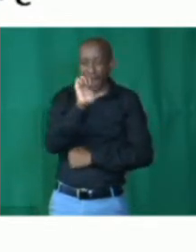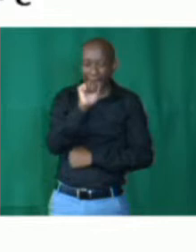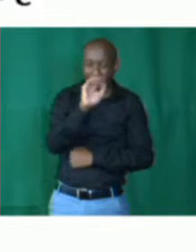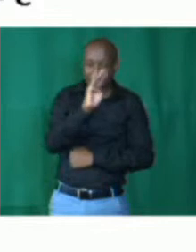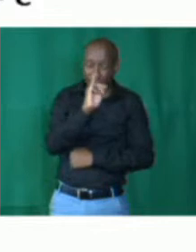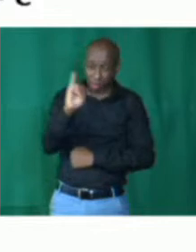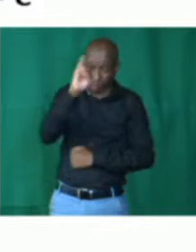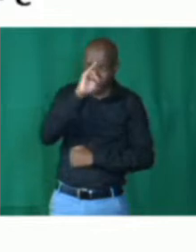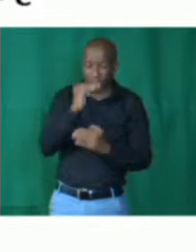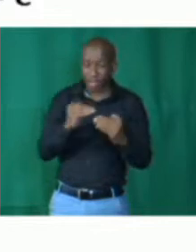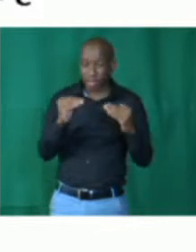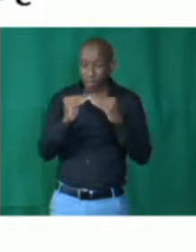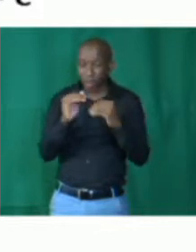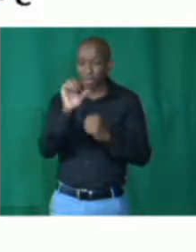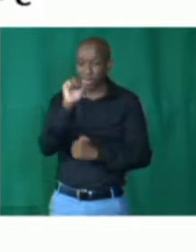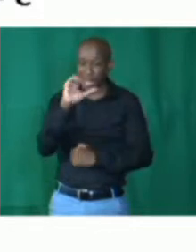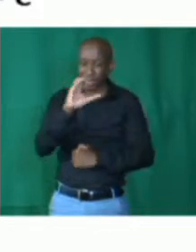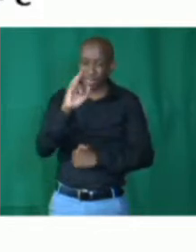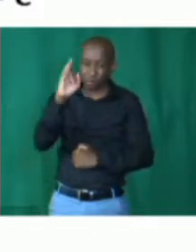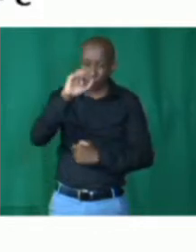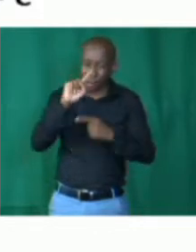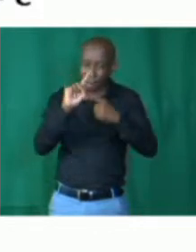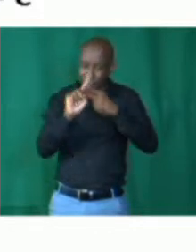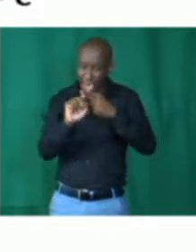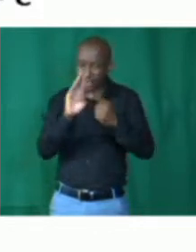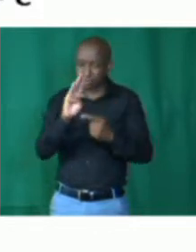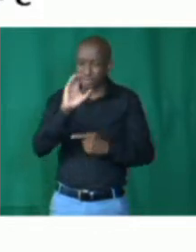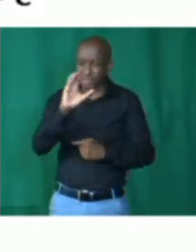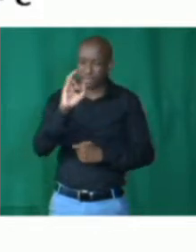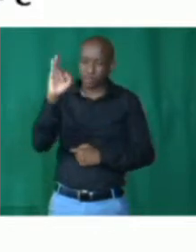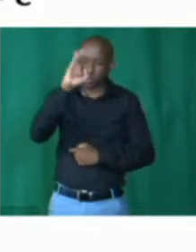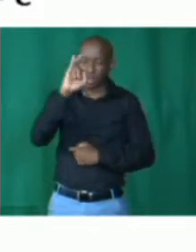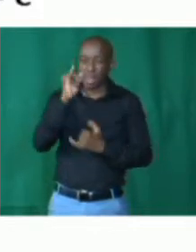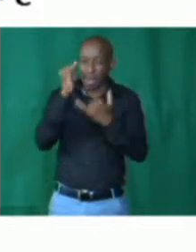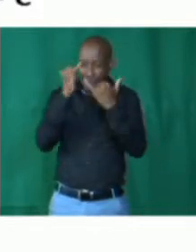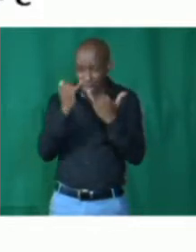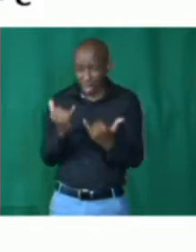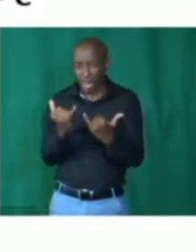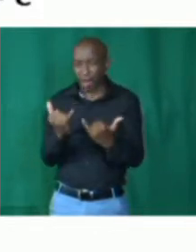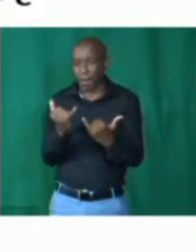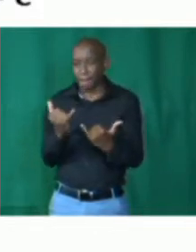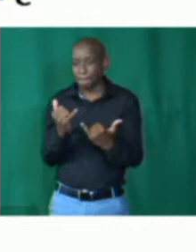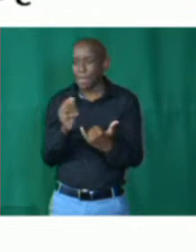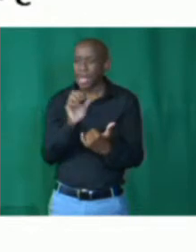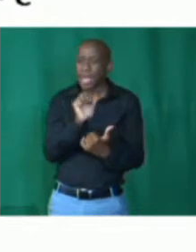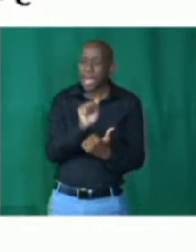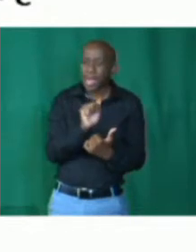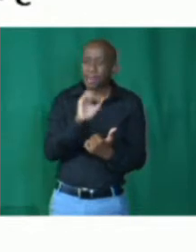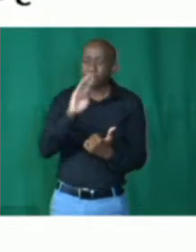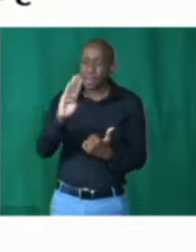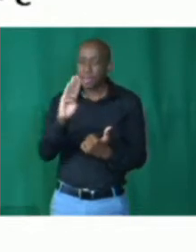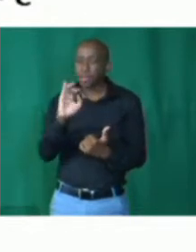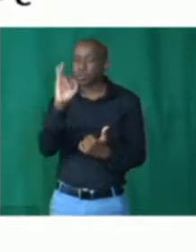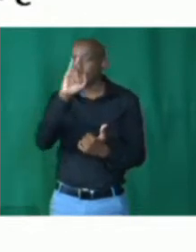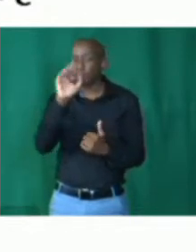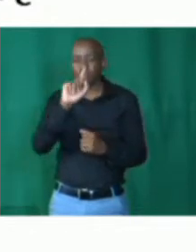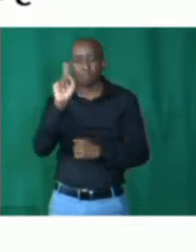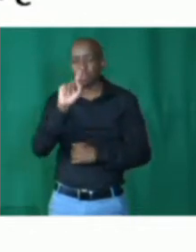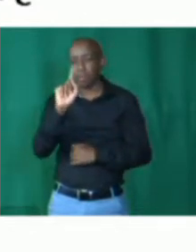equals to AC squared plus BC squared. Okay, notice we are not interested in AP squared. We want to